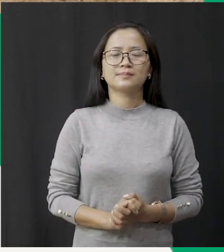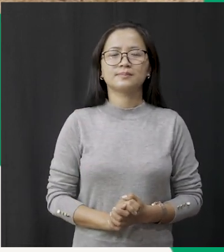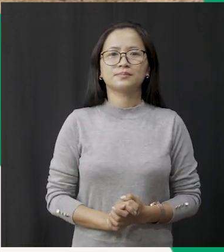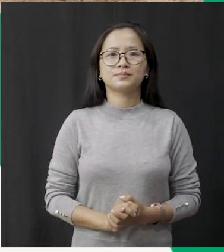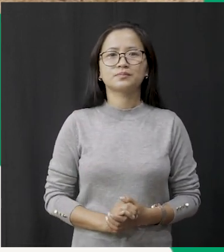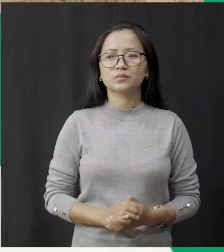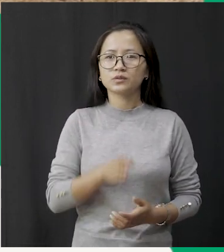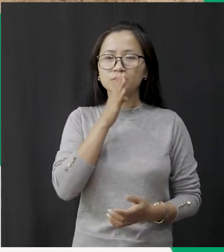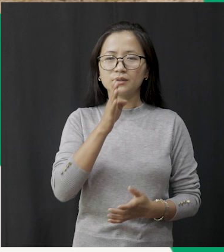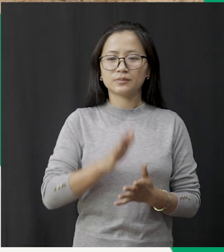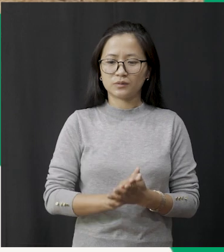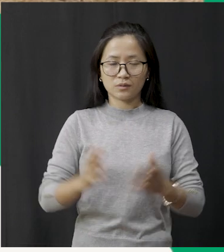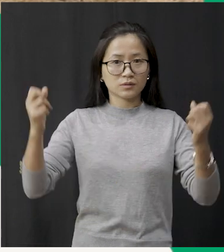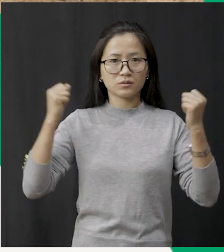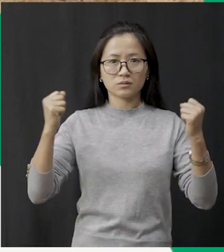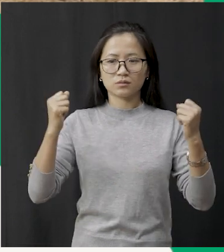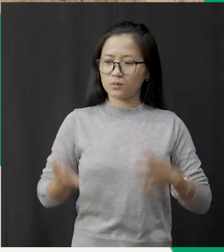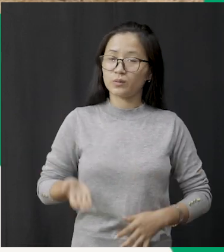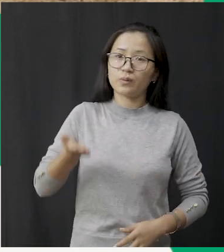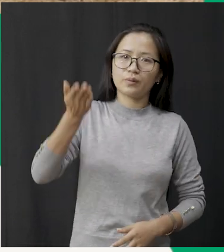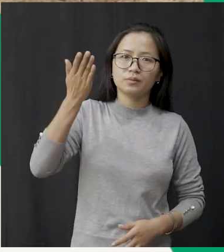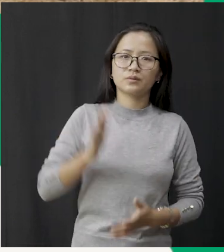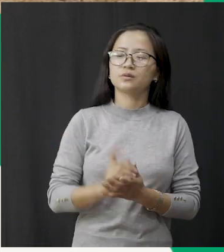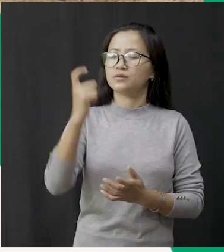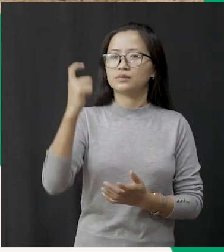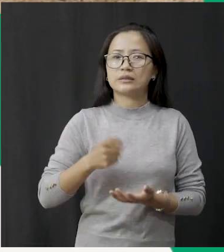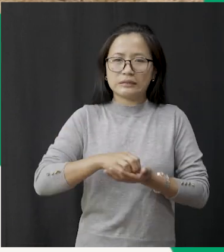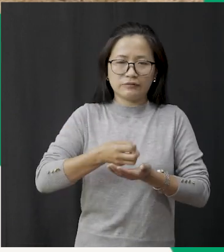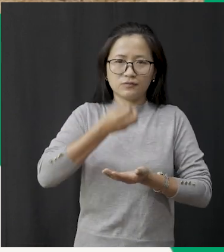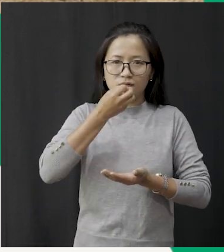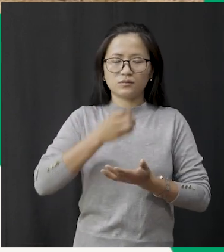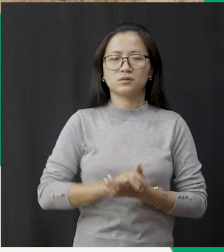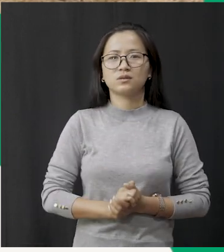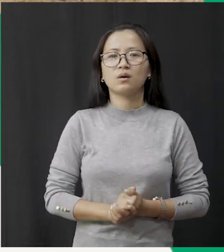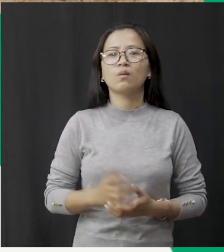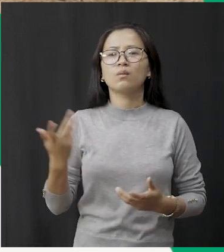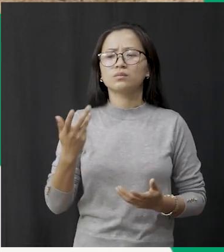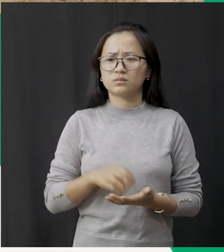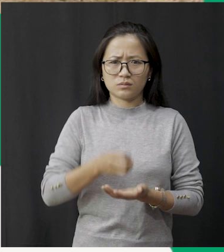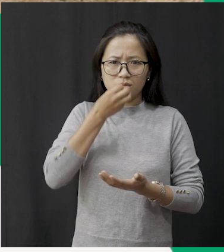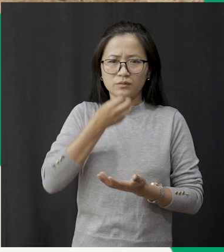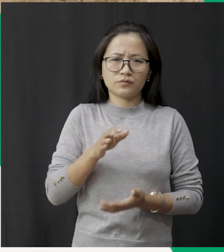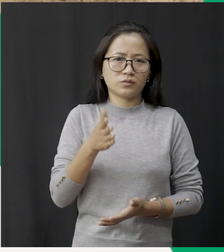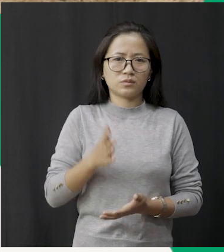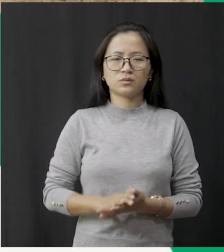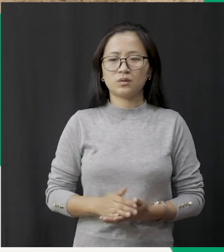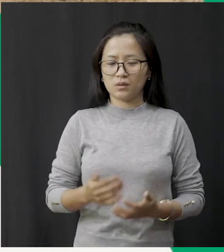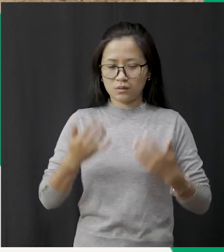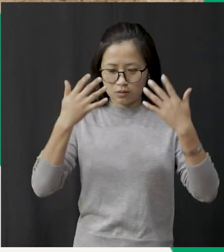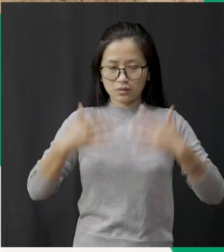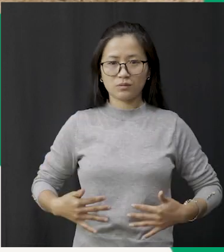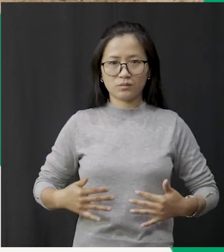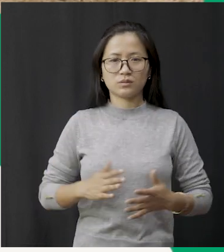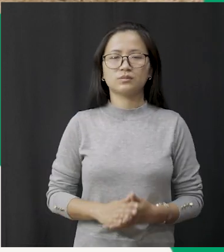become strong, and then for growing, we need food. Okay, when we don't eat food,